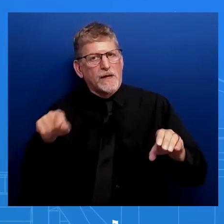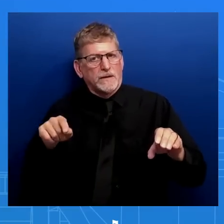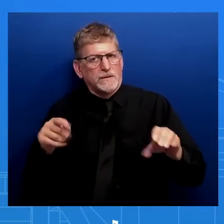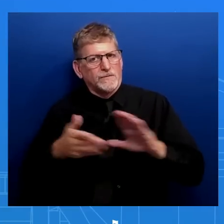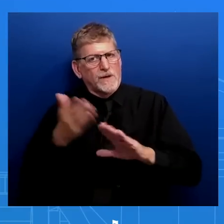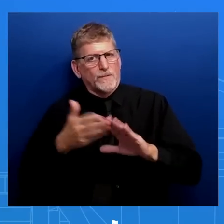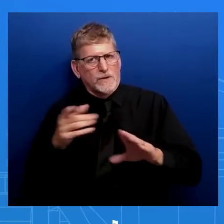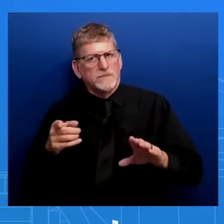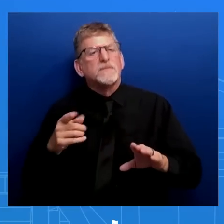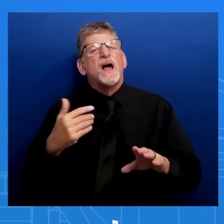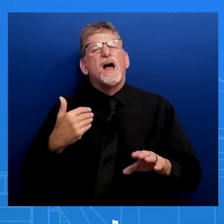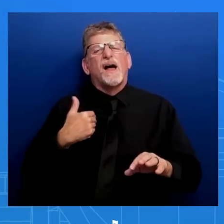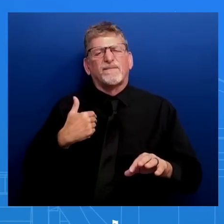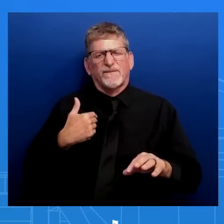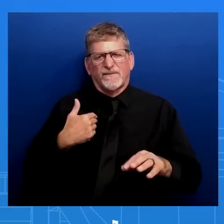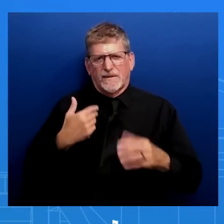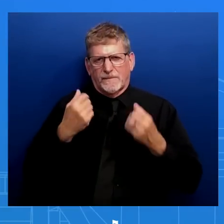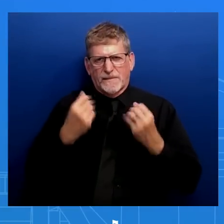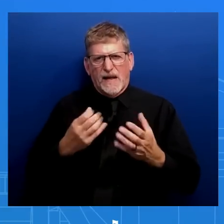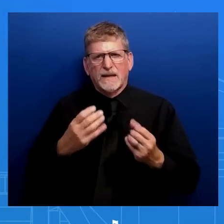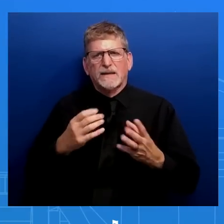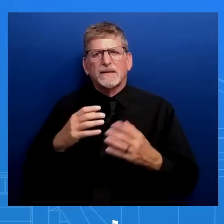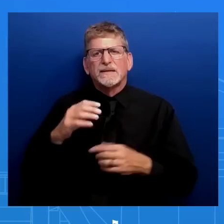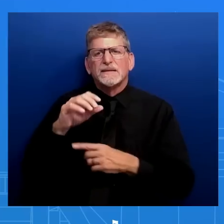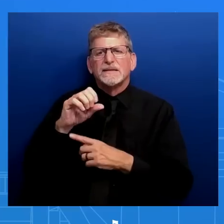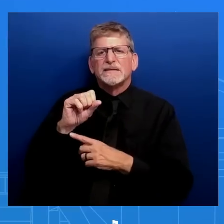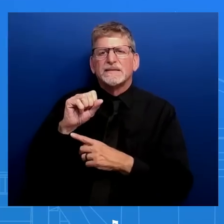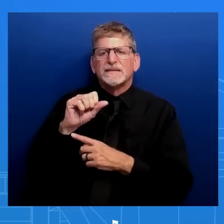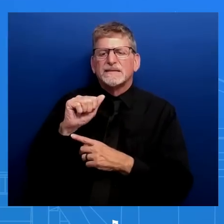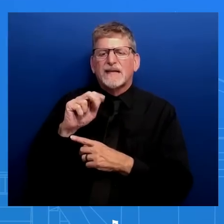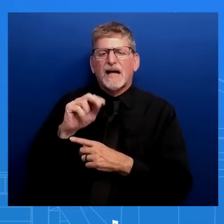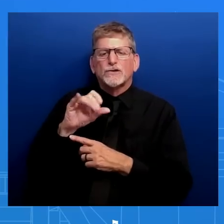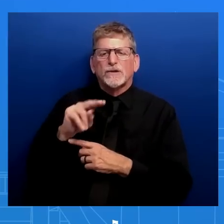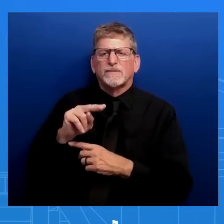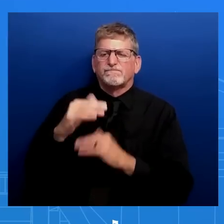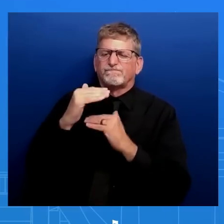we'll continue to hold them accountable as appropriate.